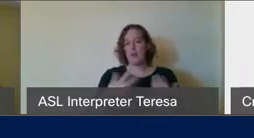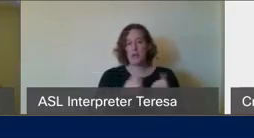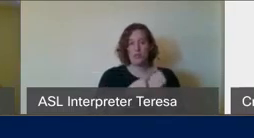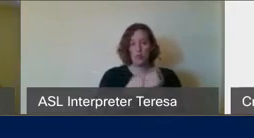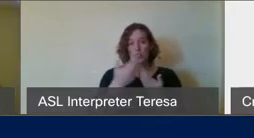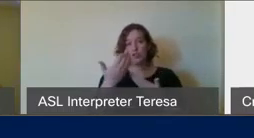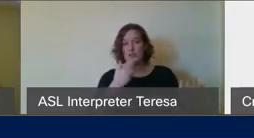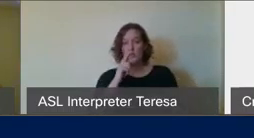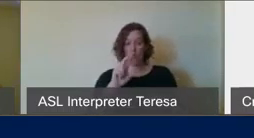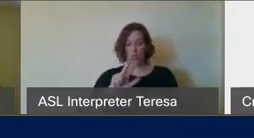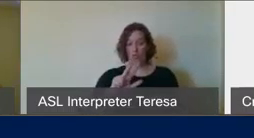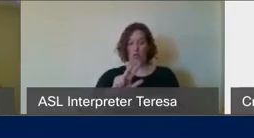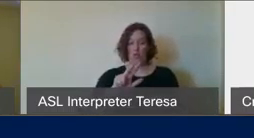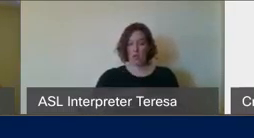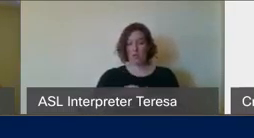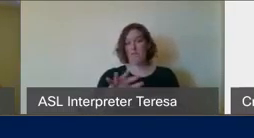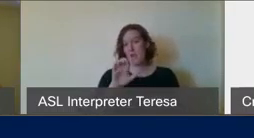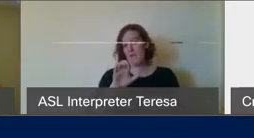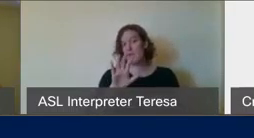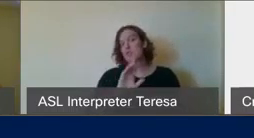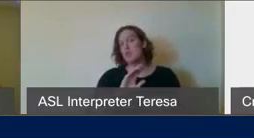for 3,500 students.